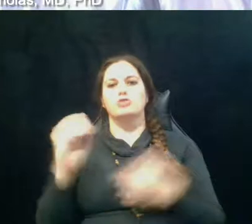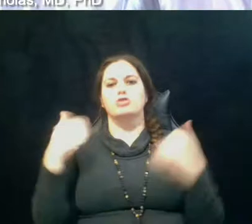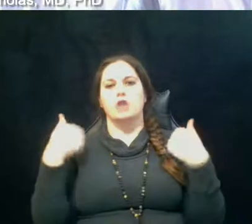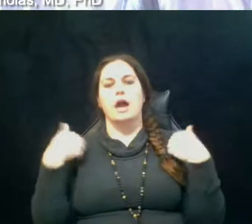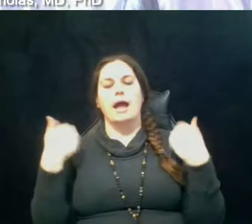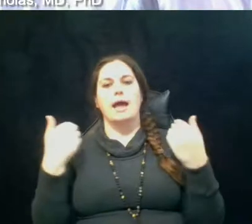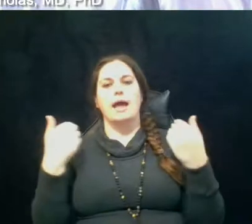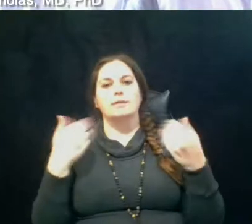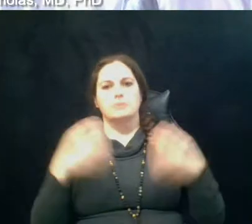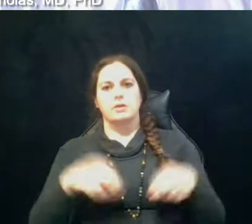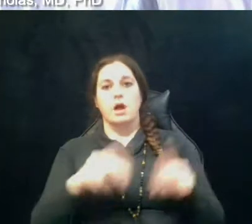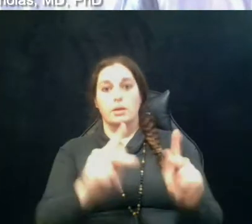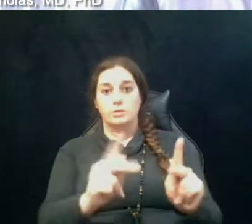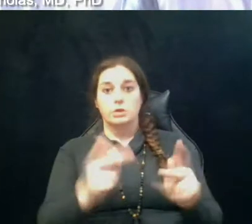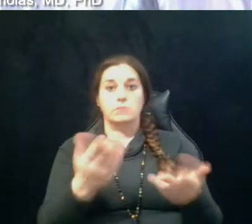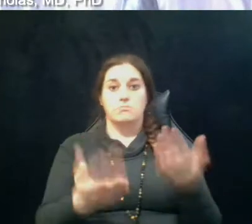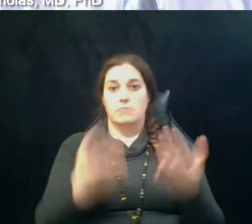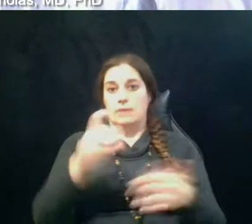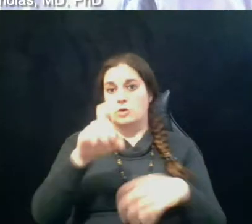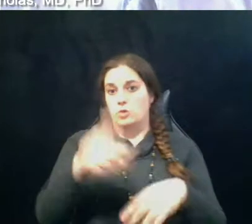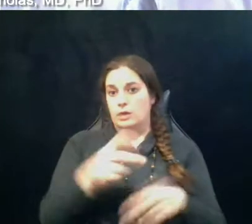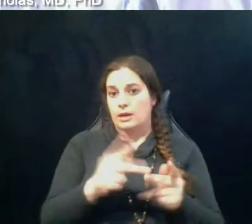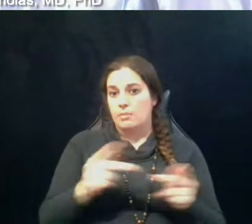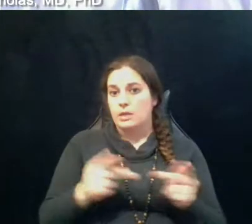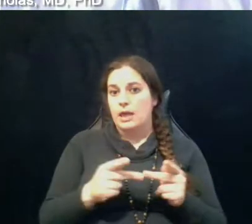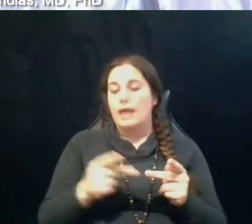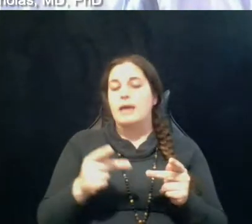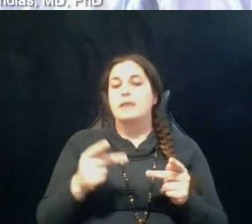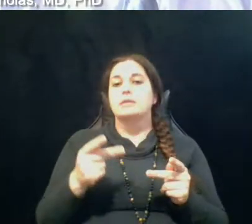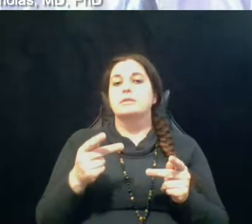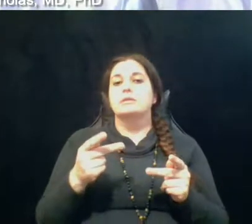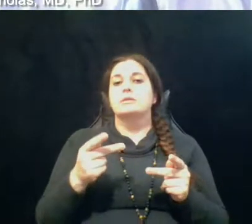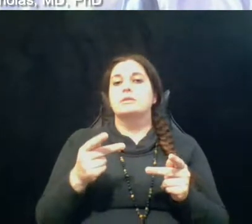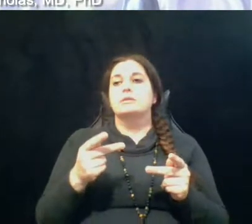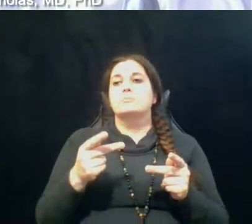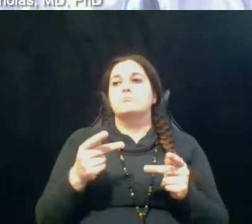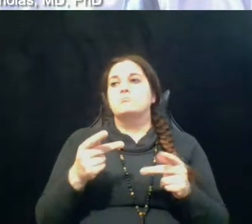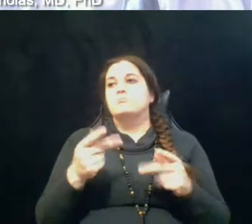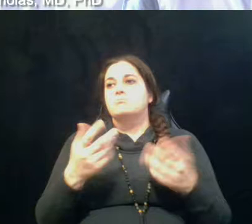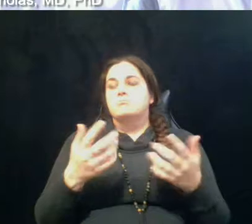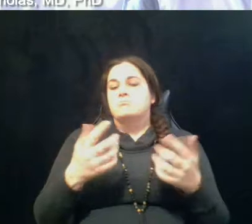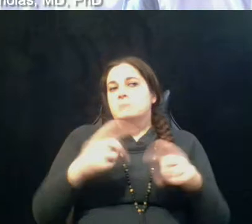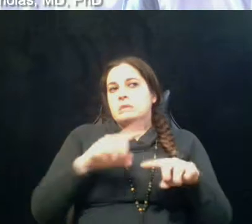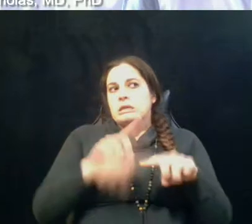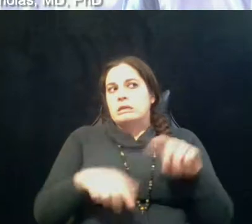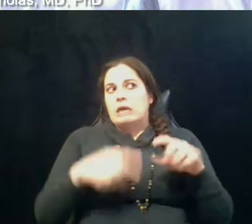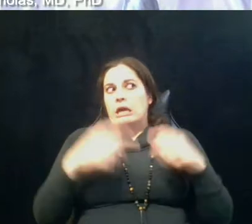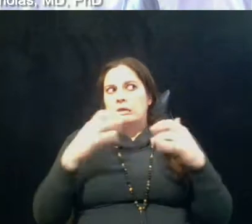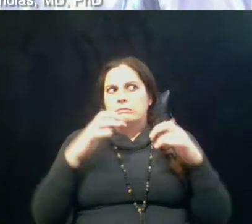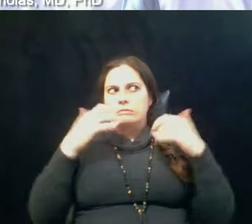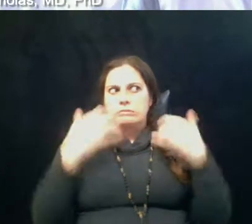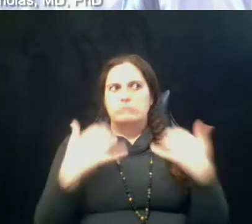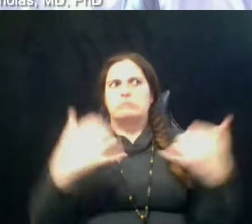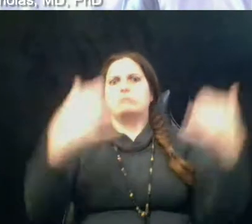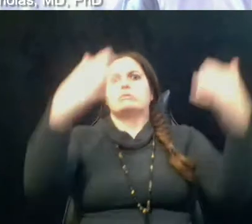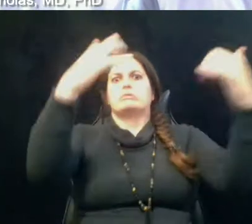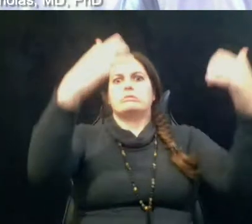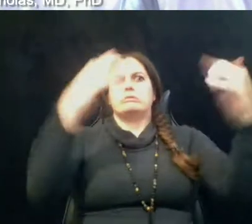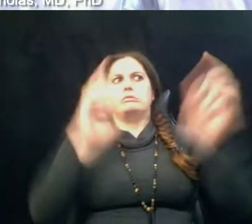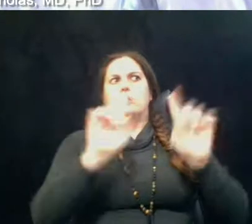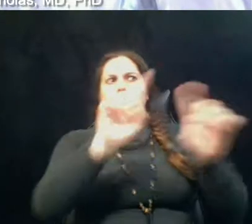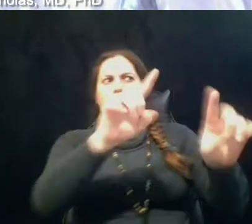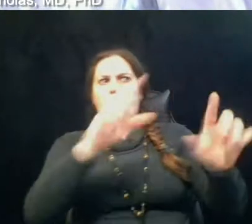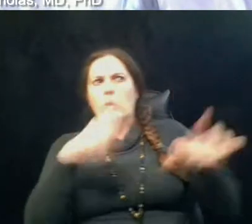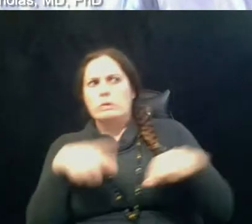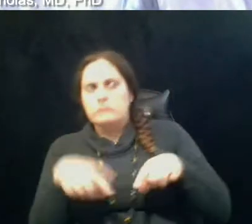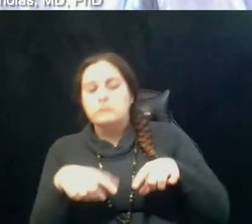big mass vaccination site because you want a more personal touch or something a little more quiet and something a little more restrained, that's available.